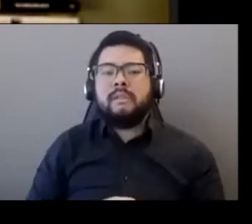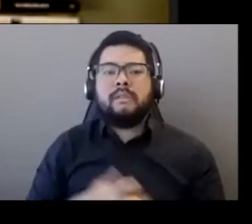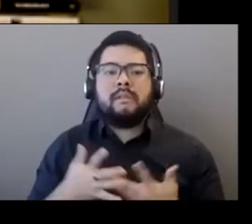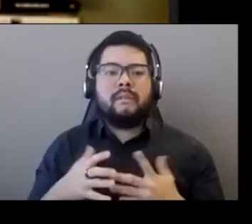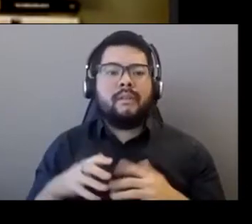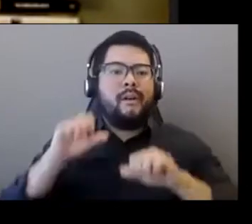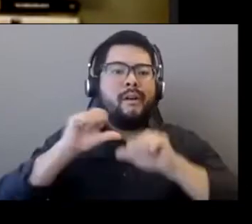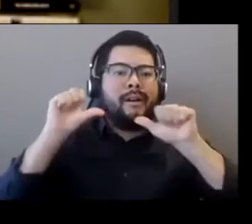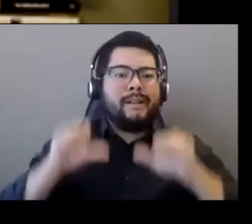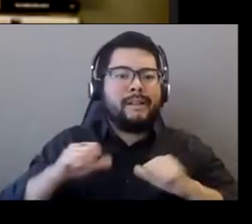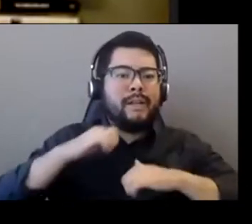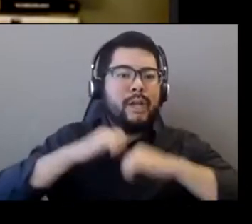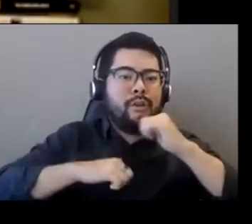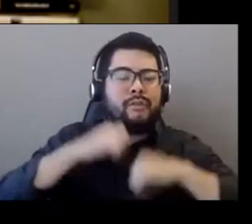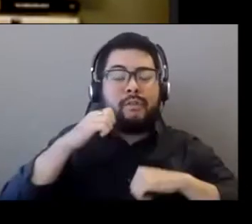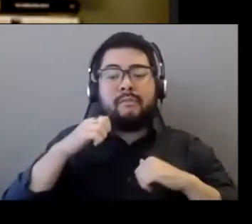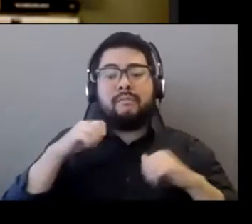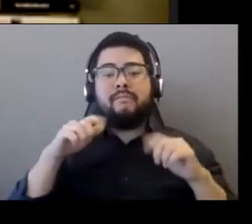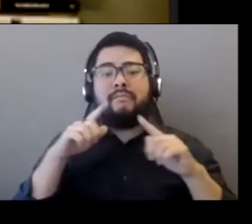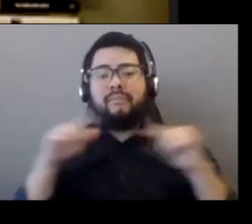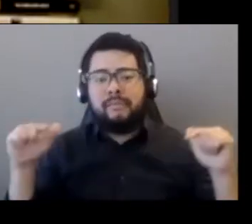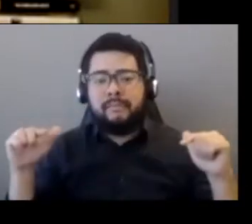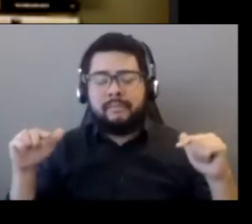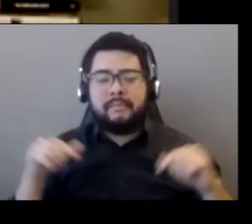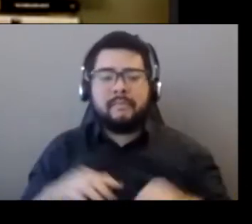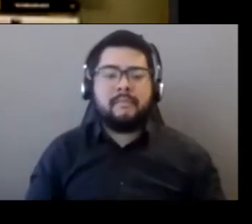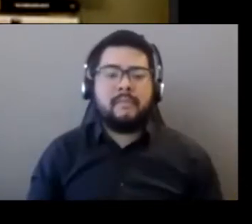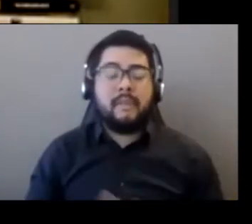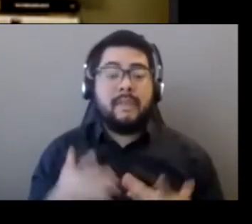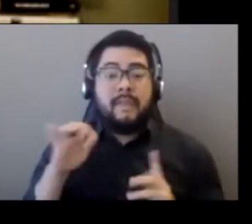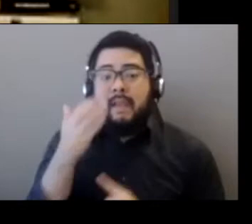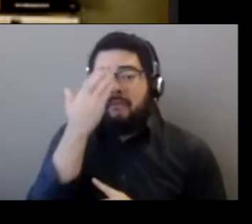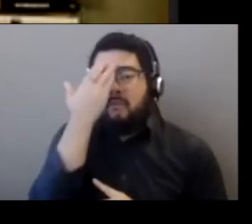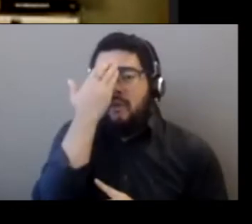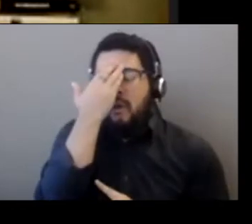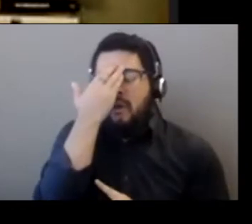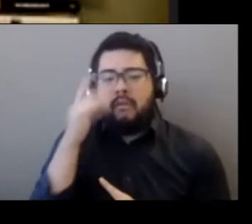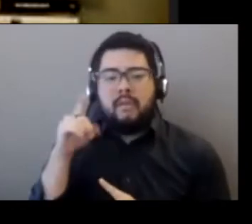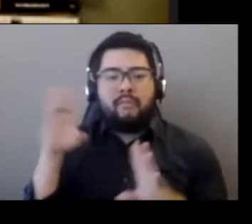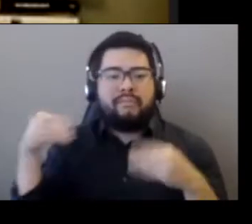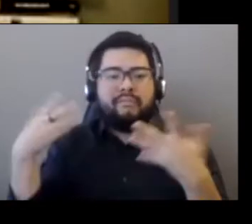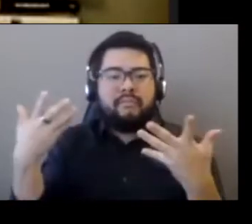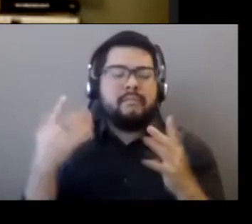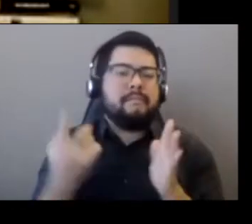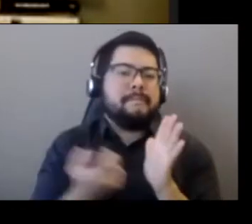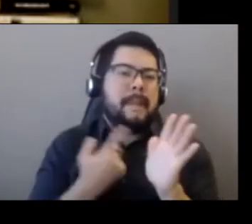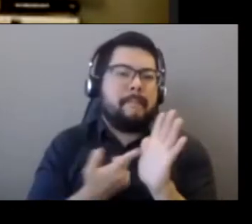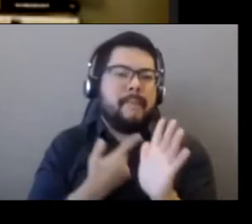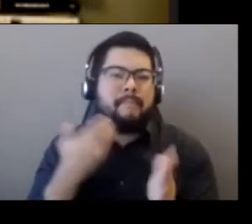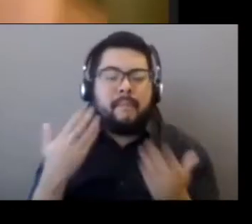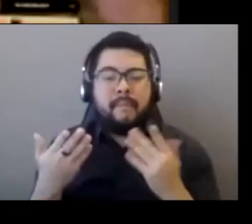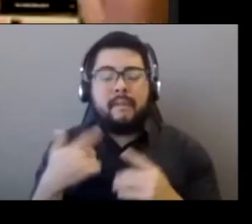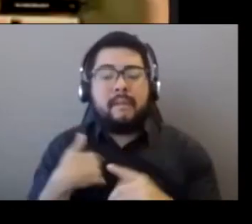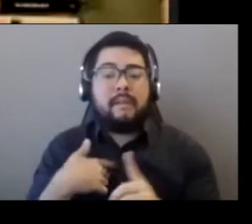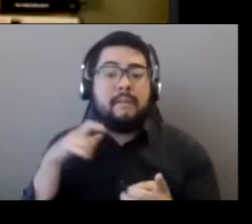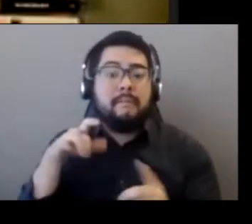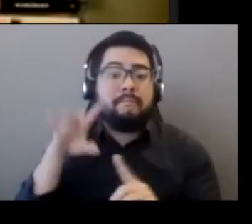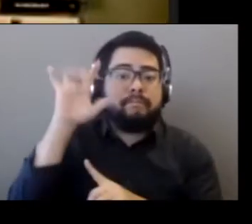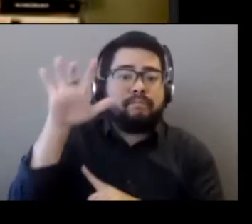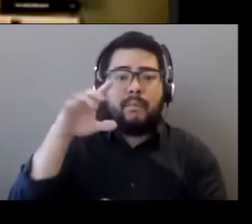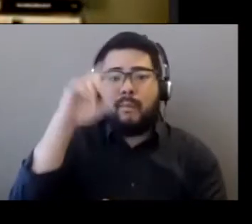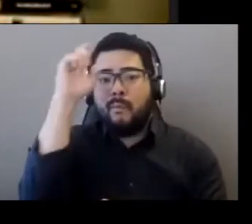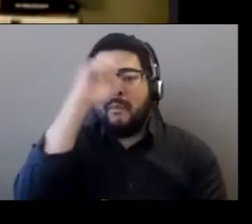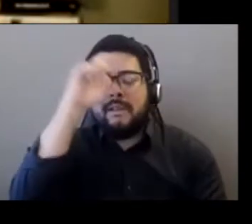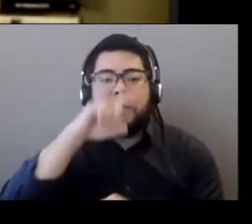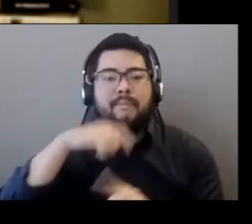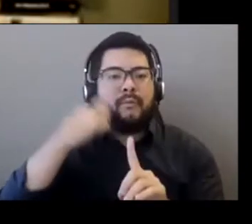architecture they built out of the intuition, the knowledge that they provide, which sometimes could sound like wisdom, you know, I have an understanding